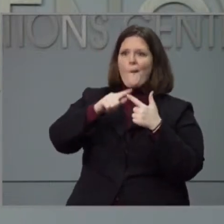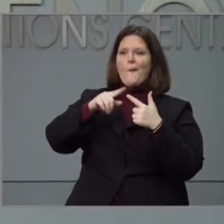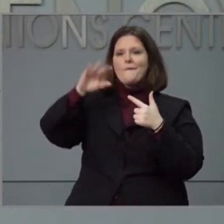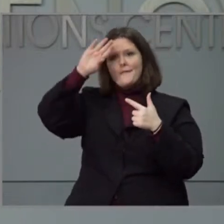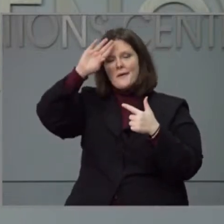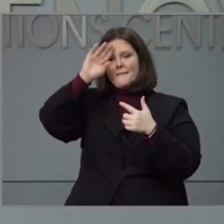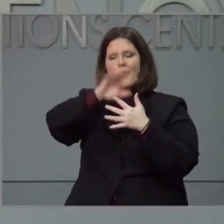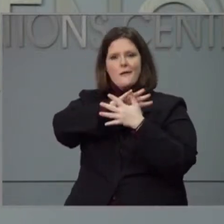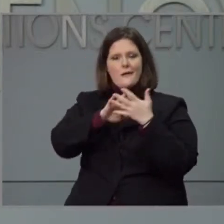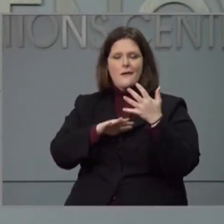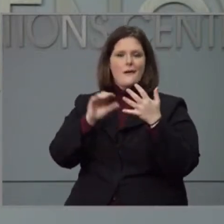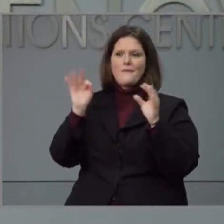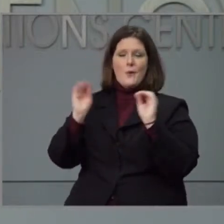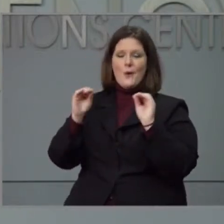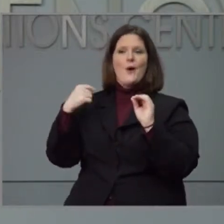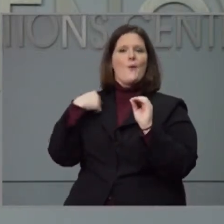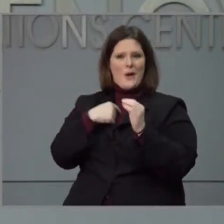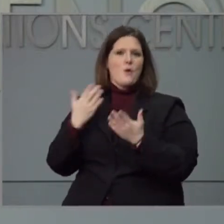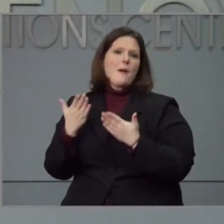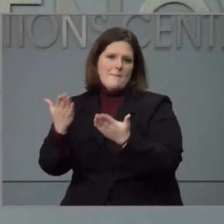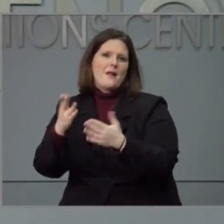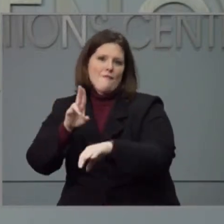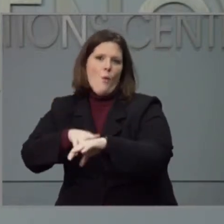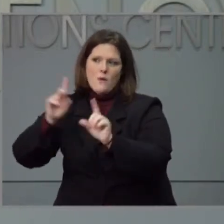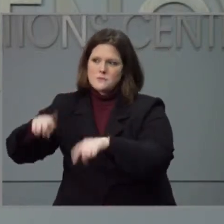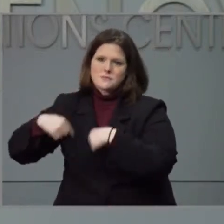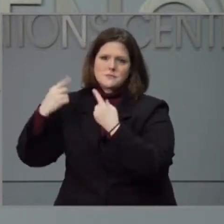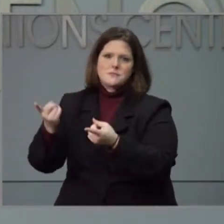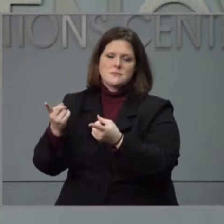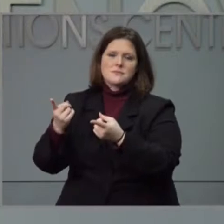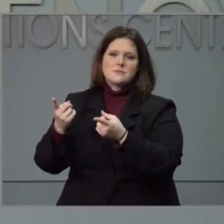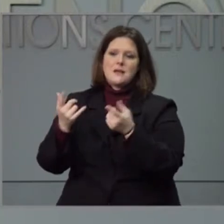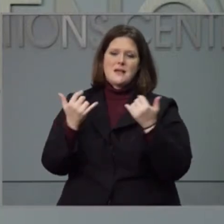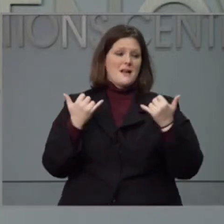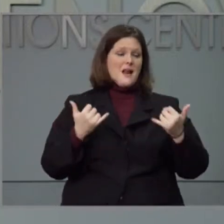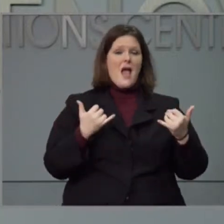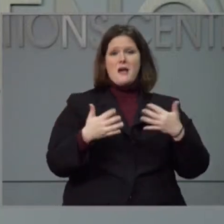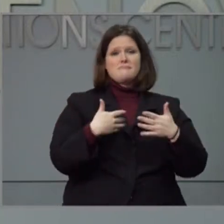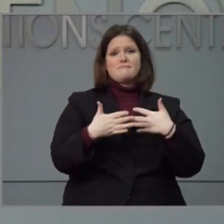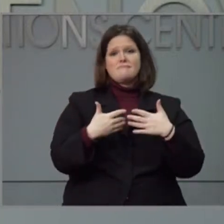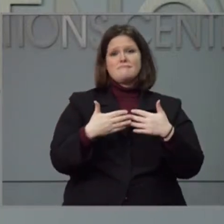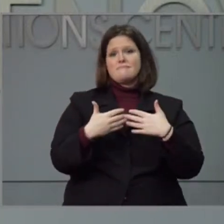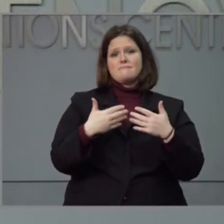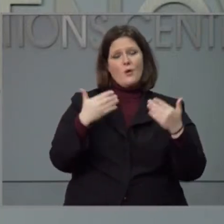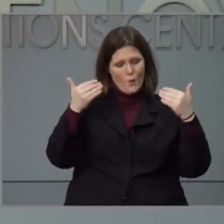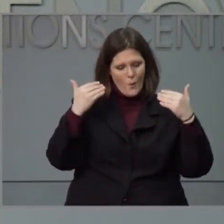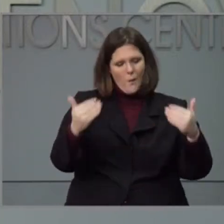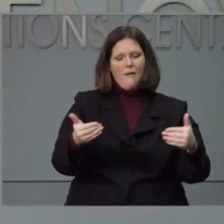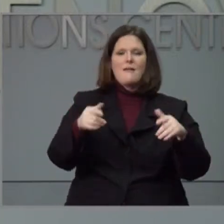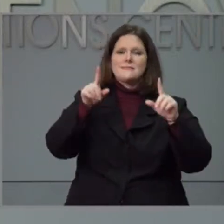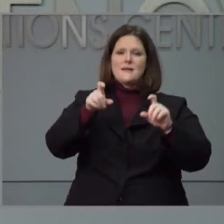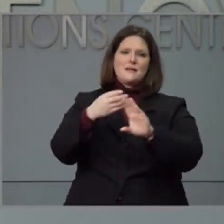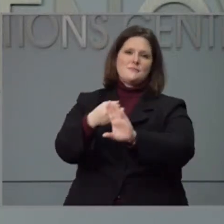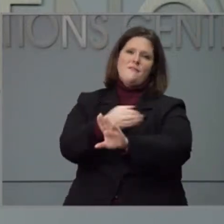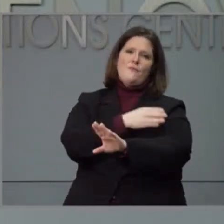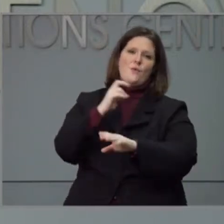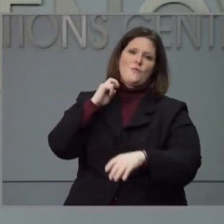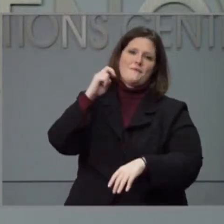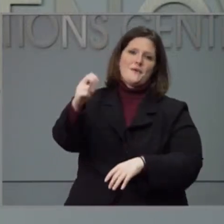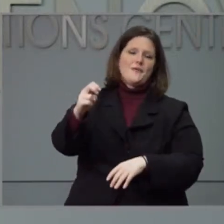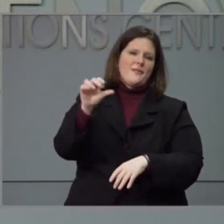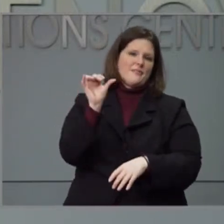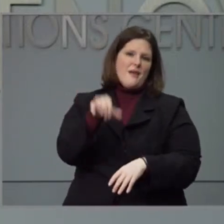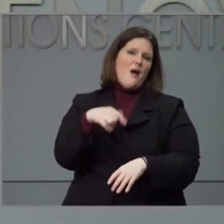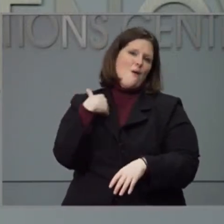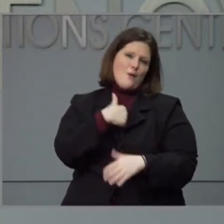exposed that we know we have recommended all along you should be getting tested. Now we're saying get a test ahead of Thanksgiving, 3